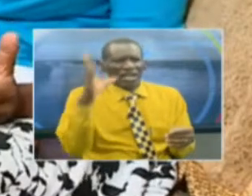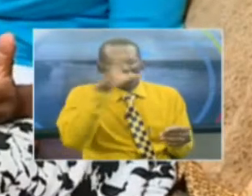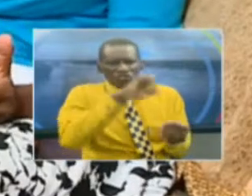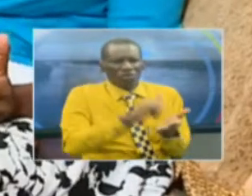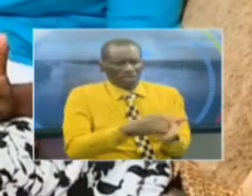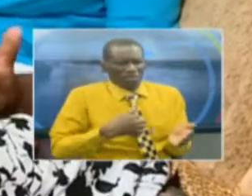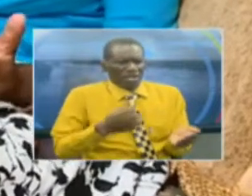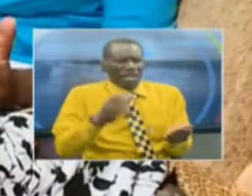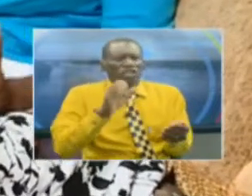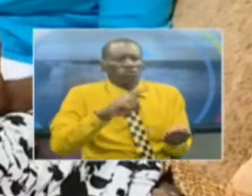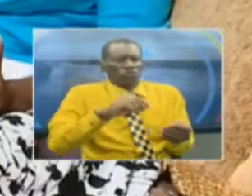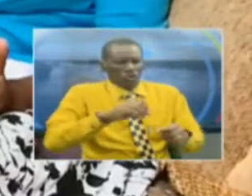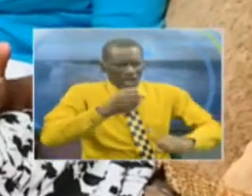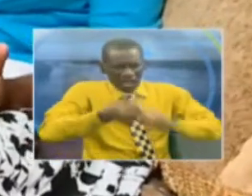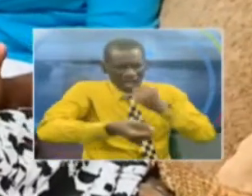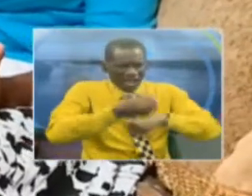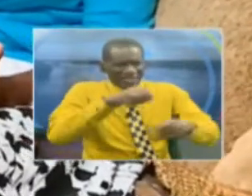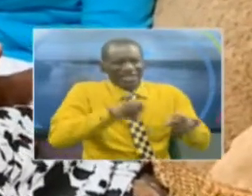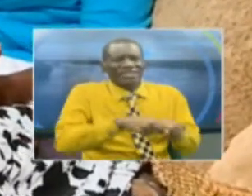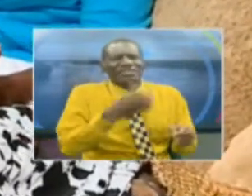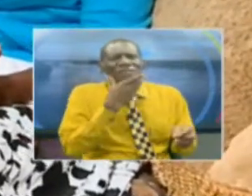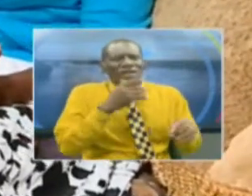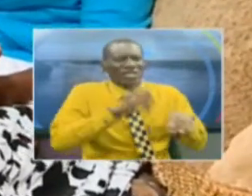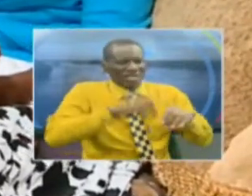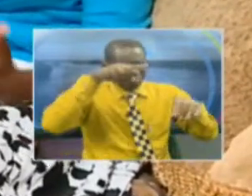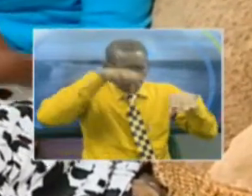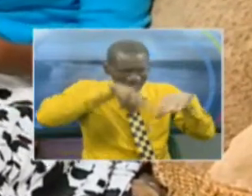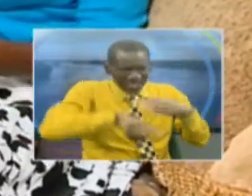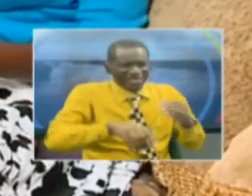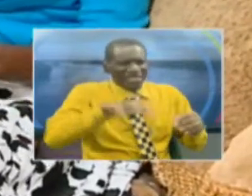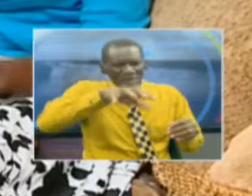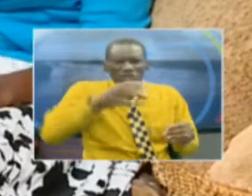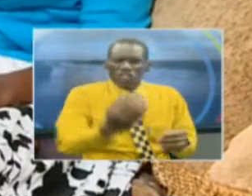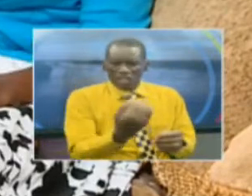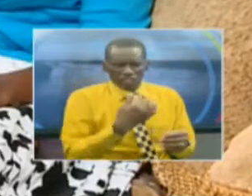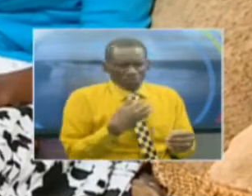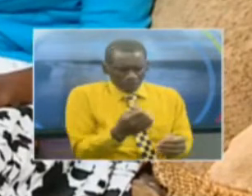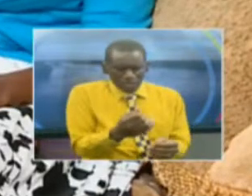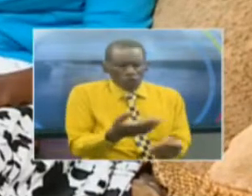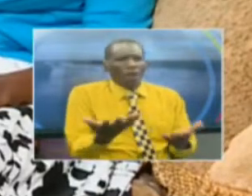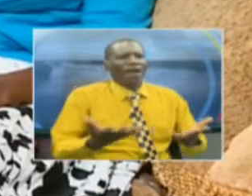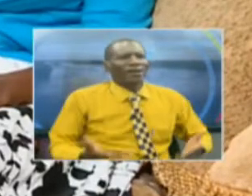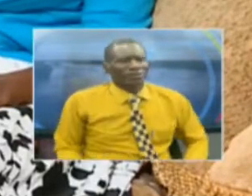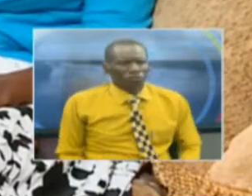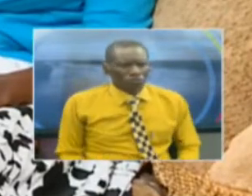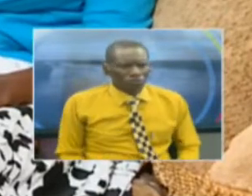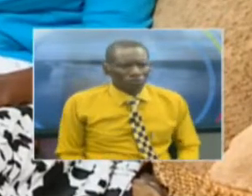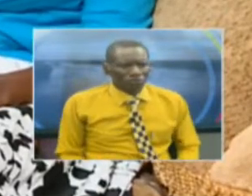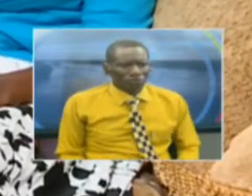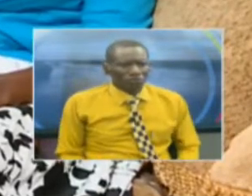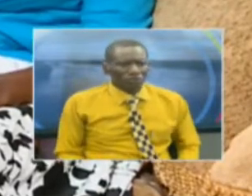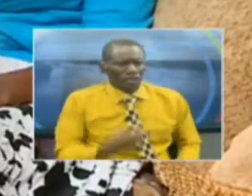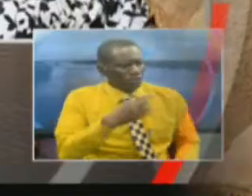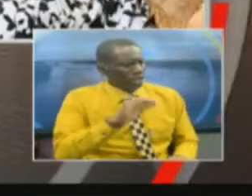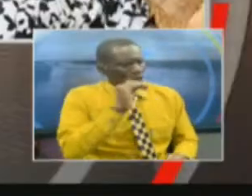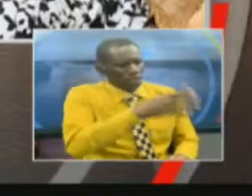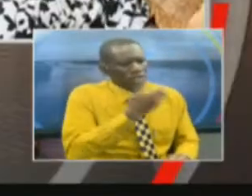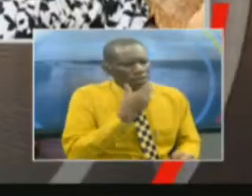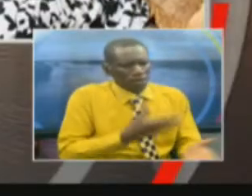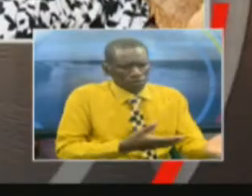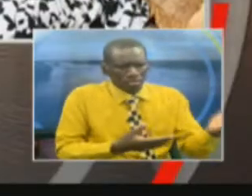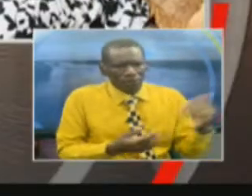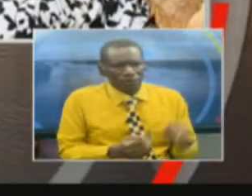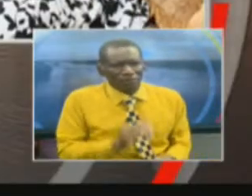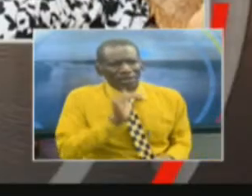man. So when we get into a matatu and they ask me for the money, I'm like, ask the man,